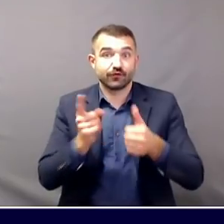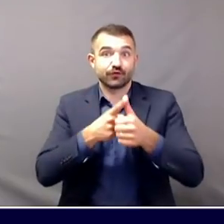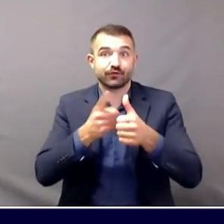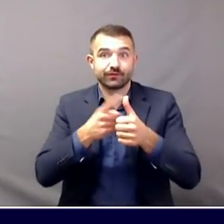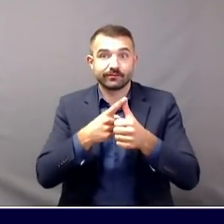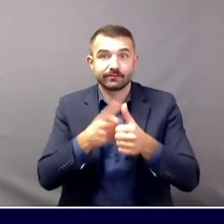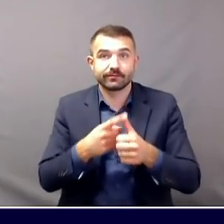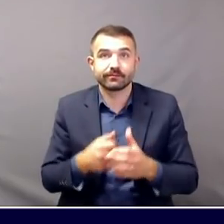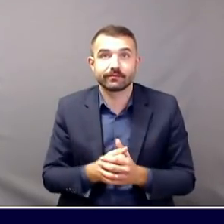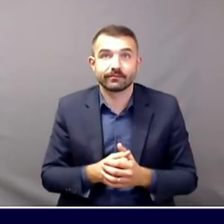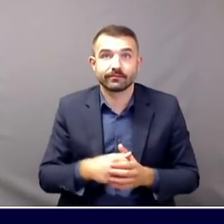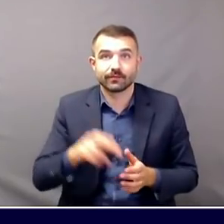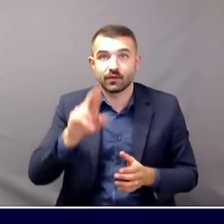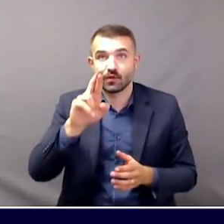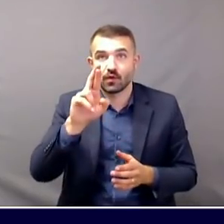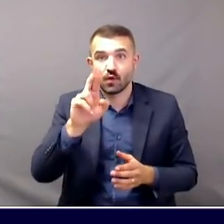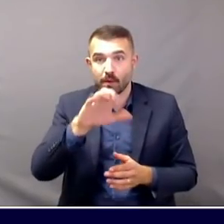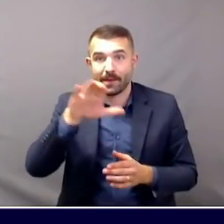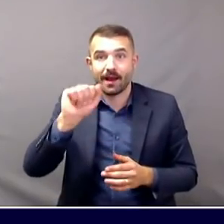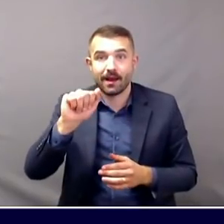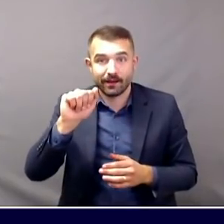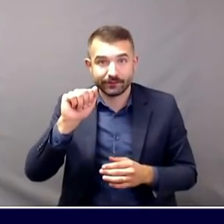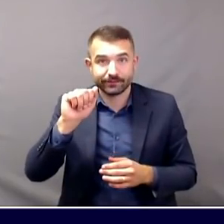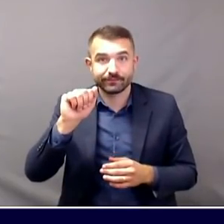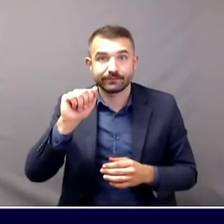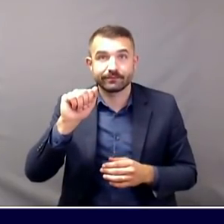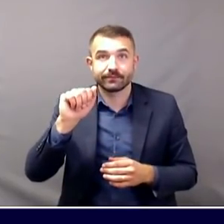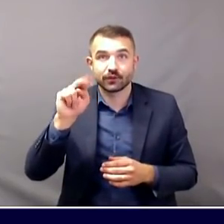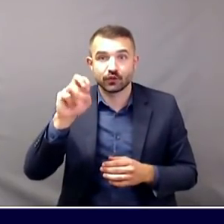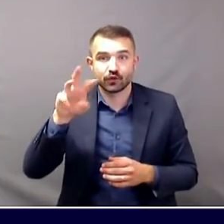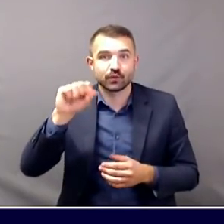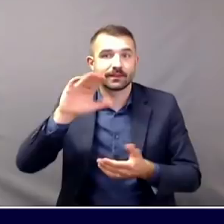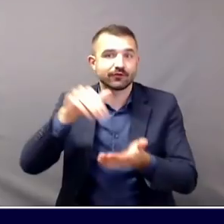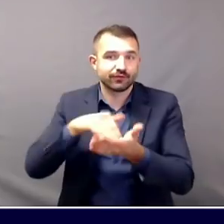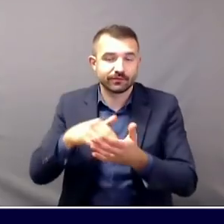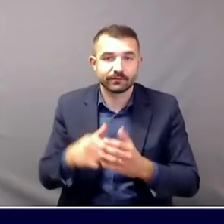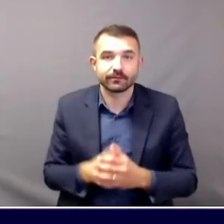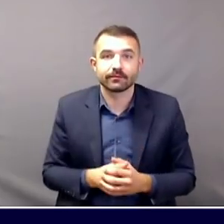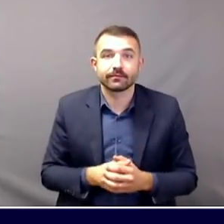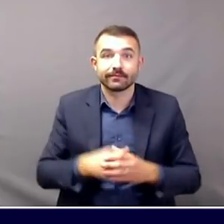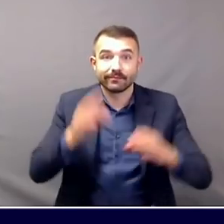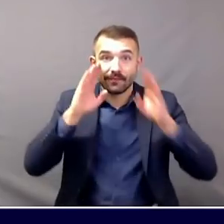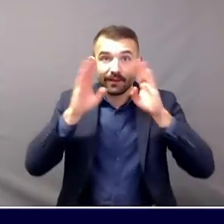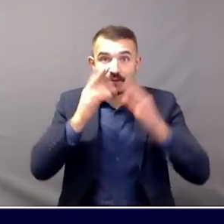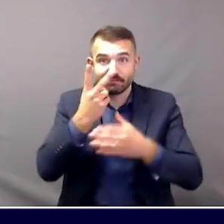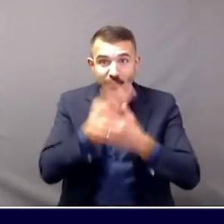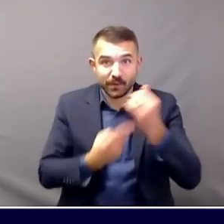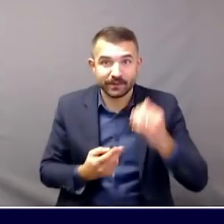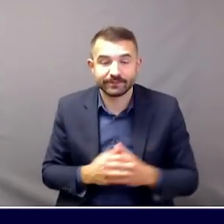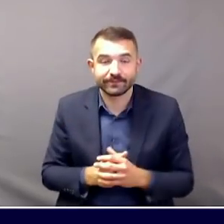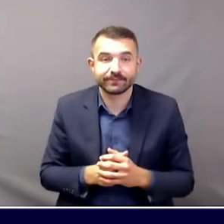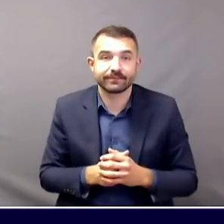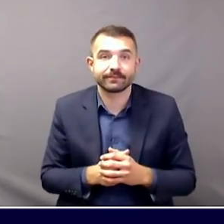from News Center. Hi, Dr. Shah, Commissioner Lambrew. Thank you for taking questions. I have a couple of questions